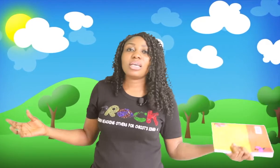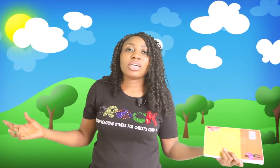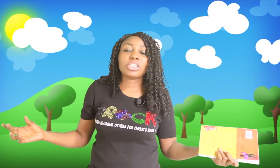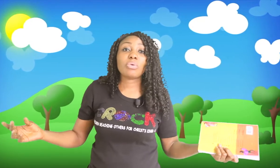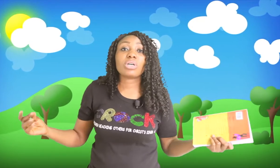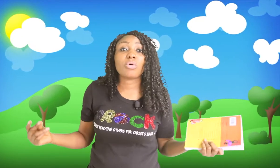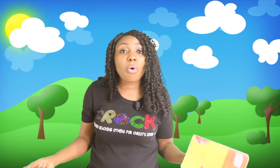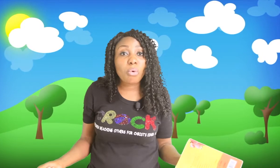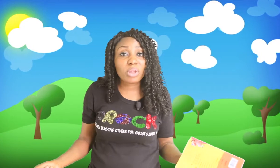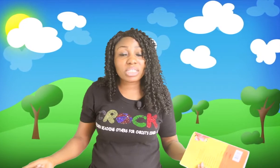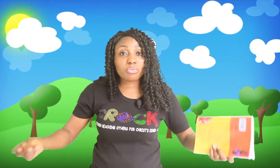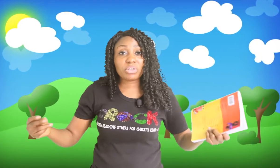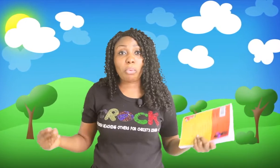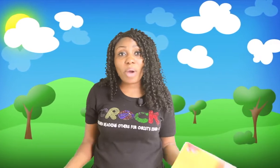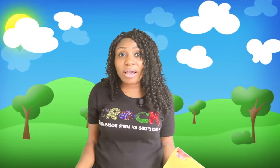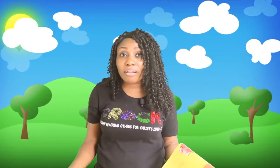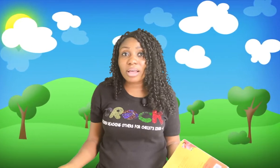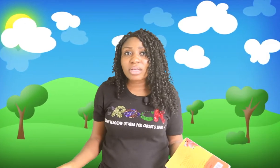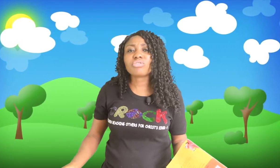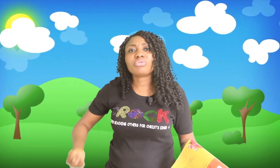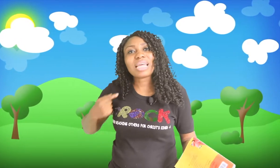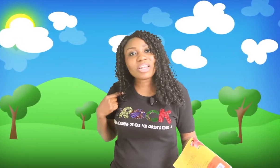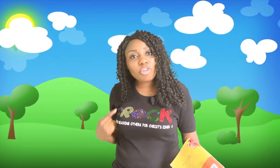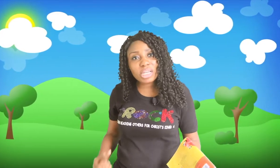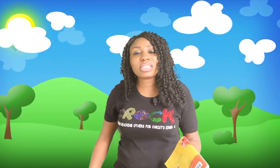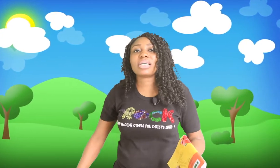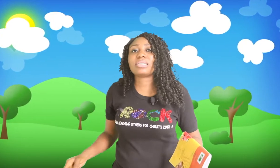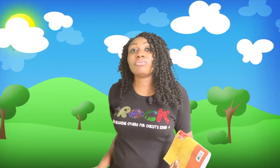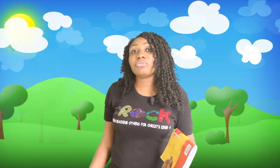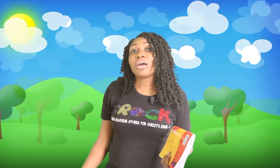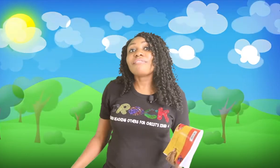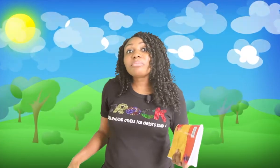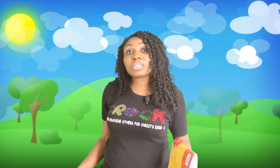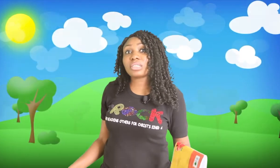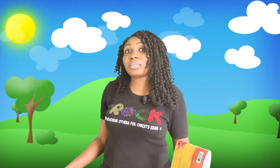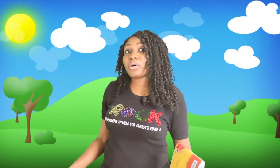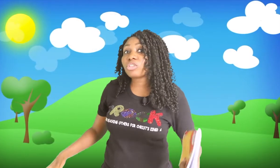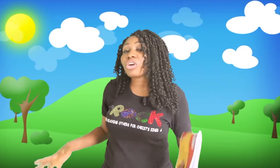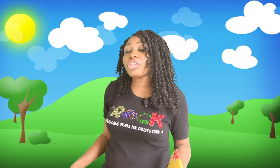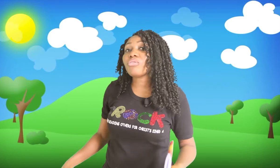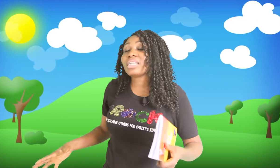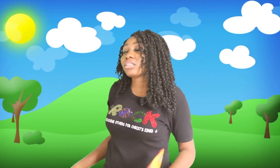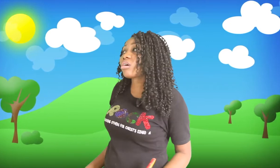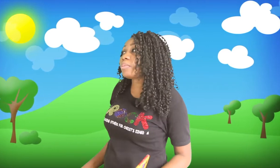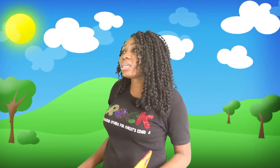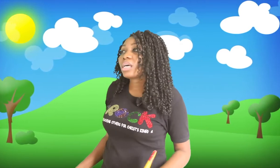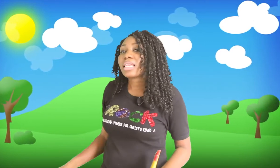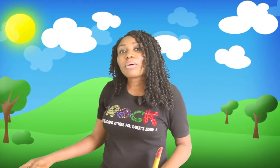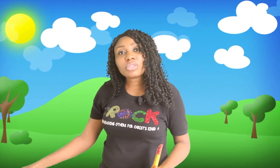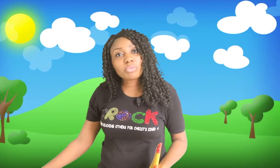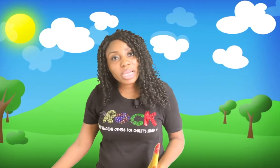immediately she was whole, she was well. So the anointing has moved from Jesus' body. So he knew and he